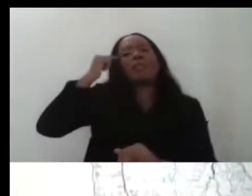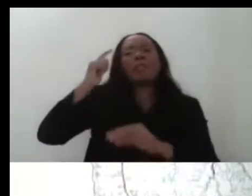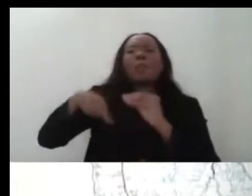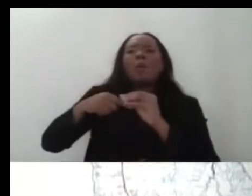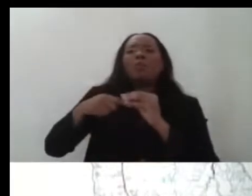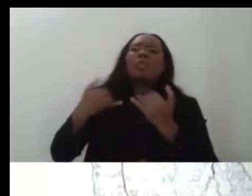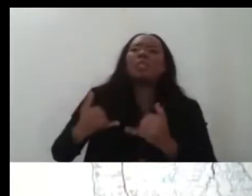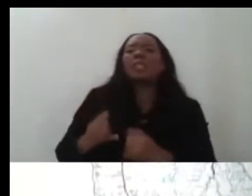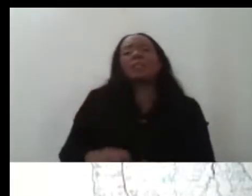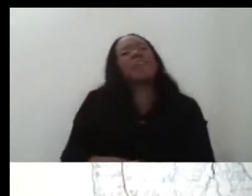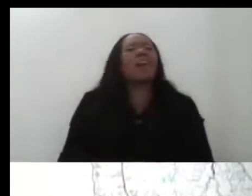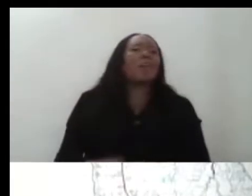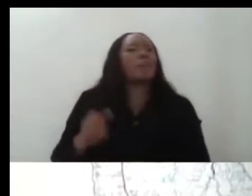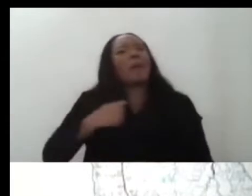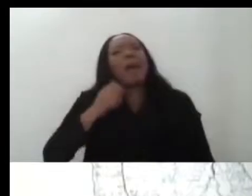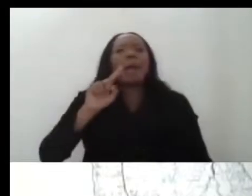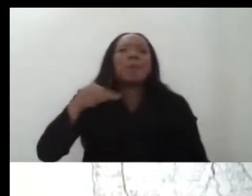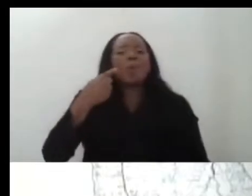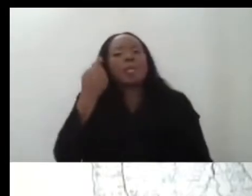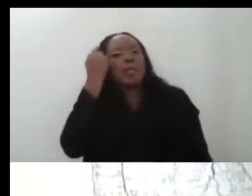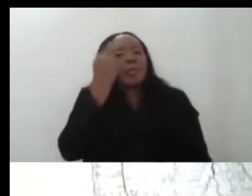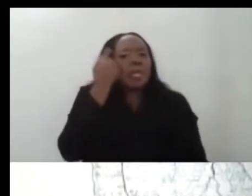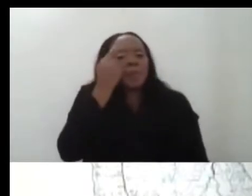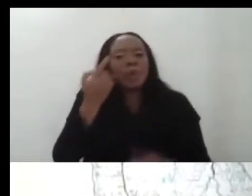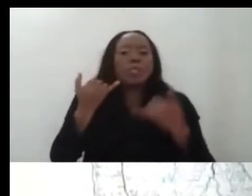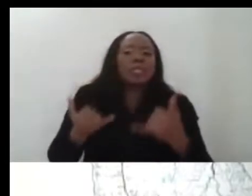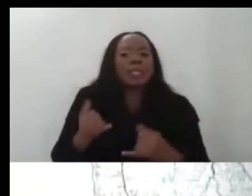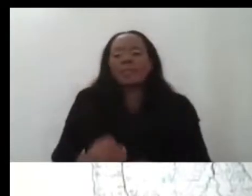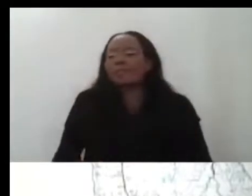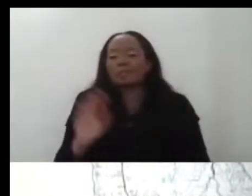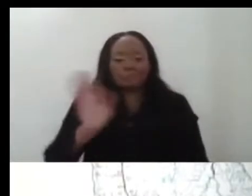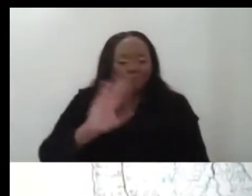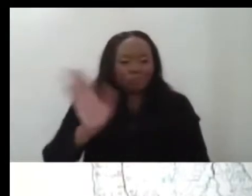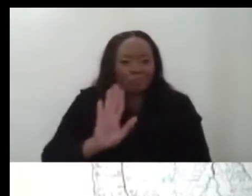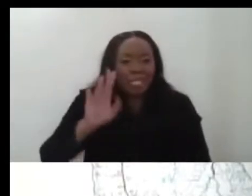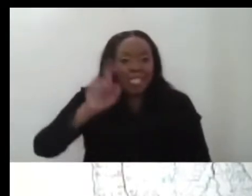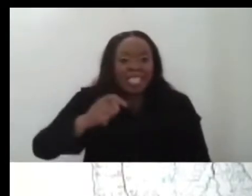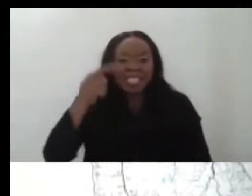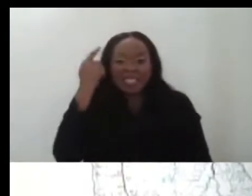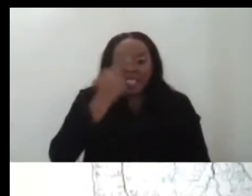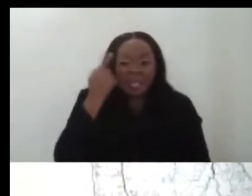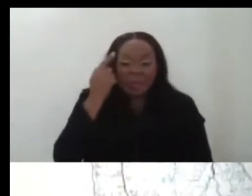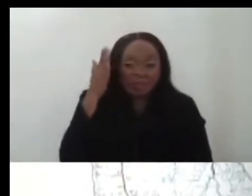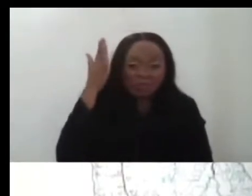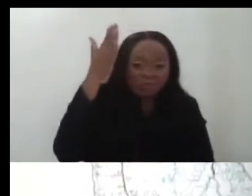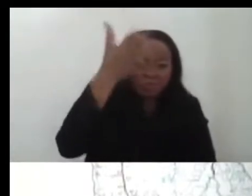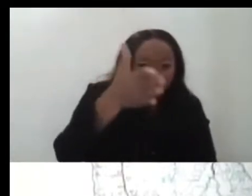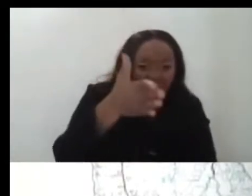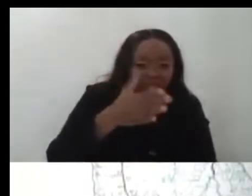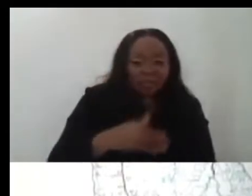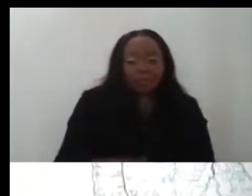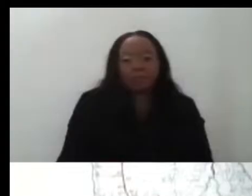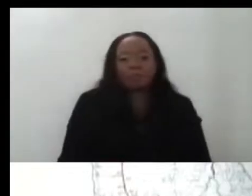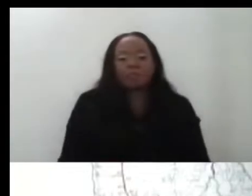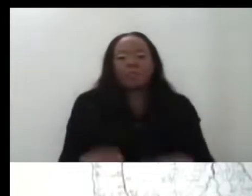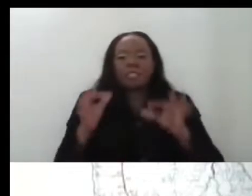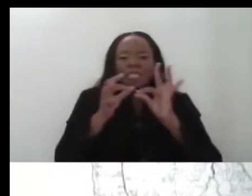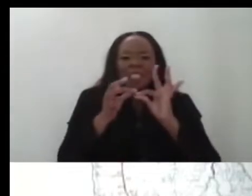here, because it already has, and it will again. There's simple things that we can